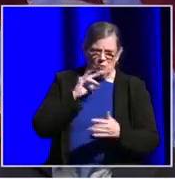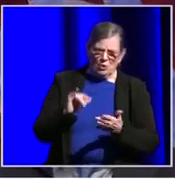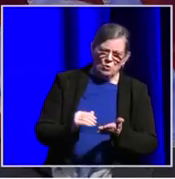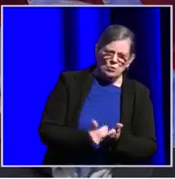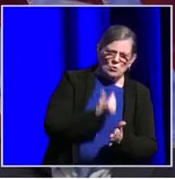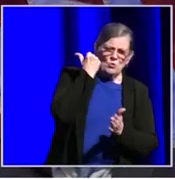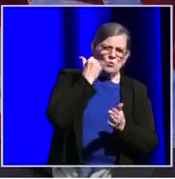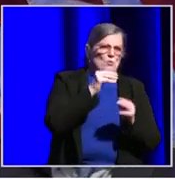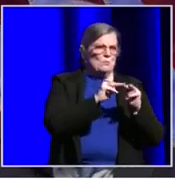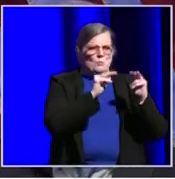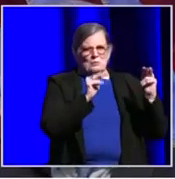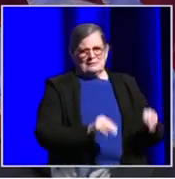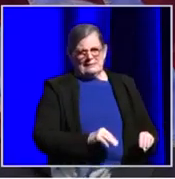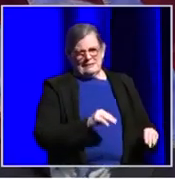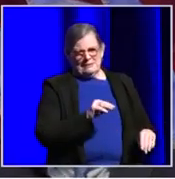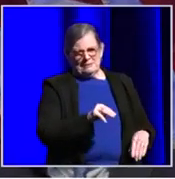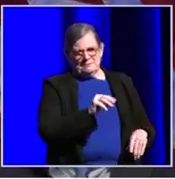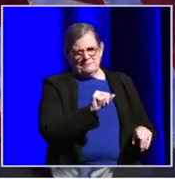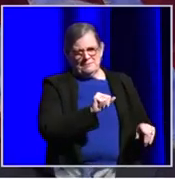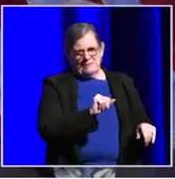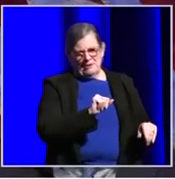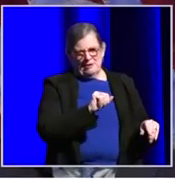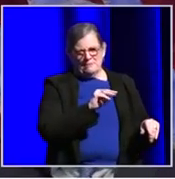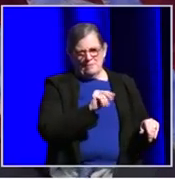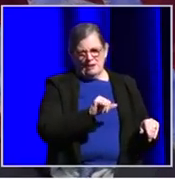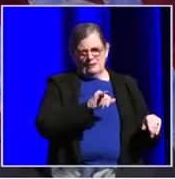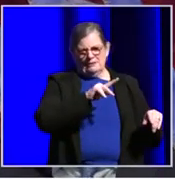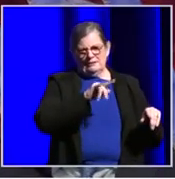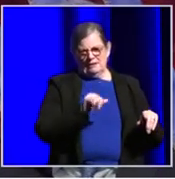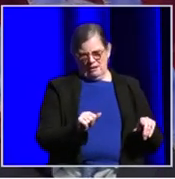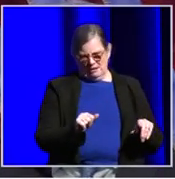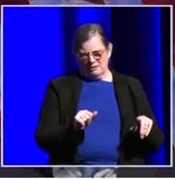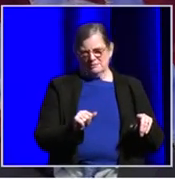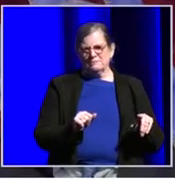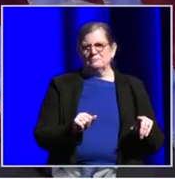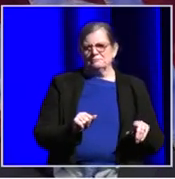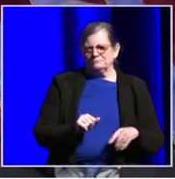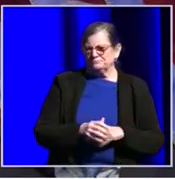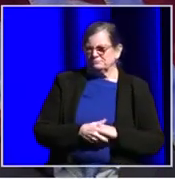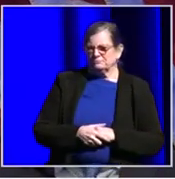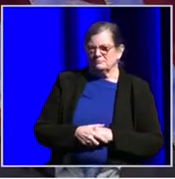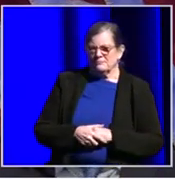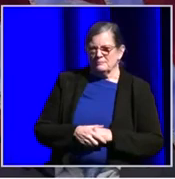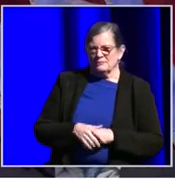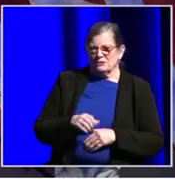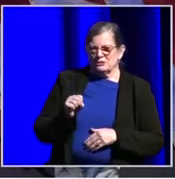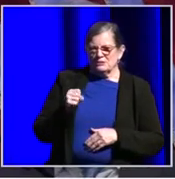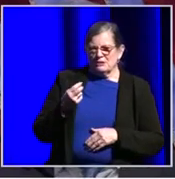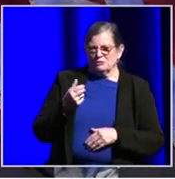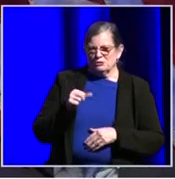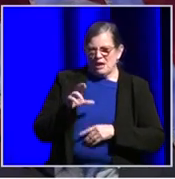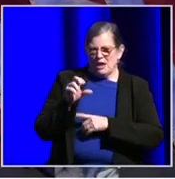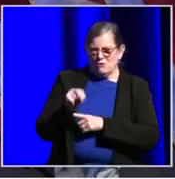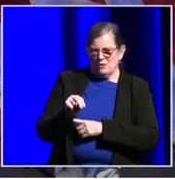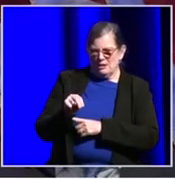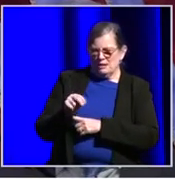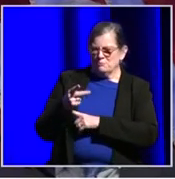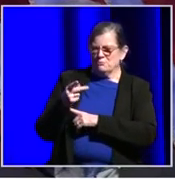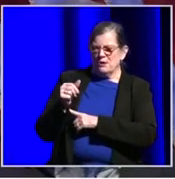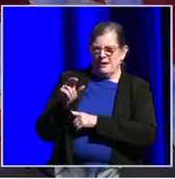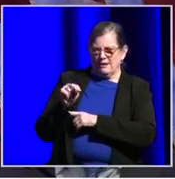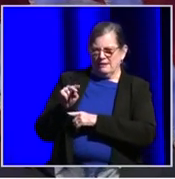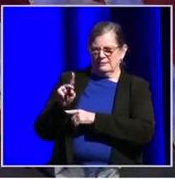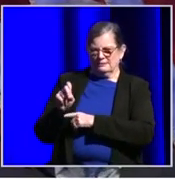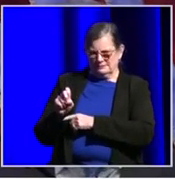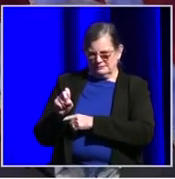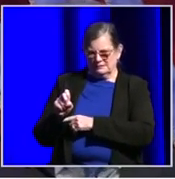Anacostia. Sharon Pratt won for women leaders when she blazed the trail by becoming the first